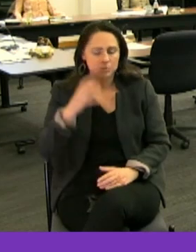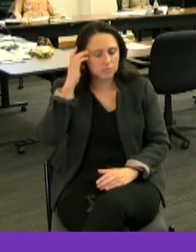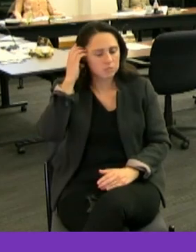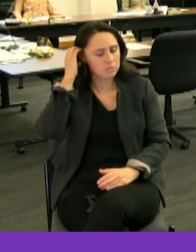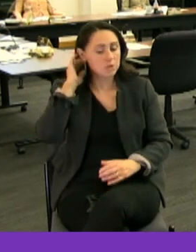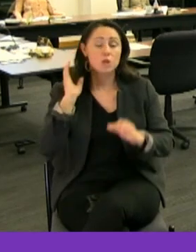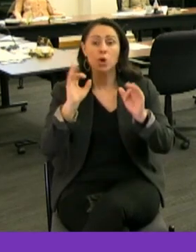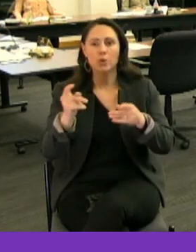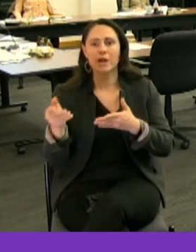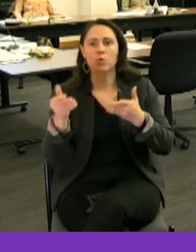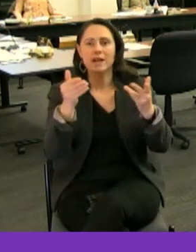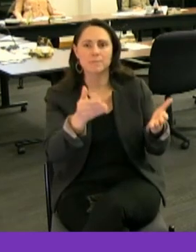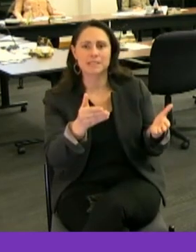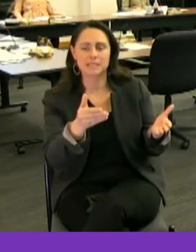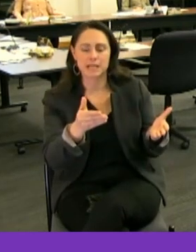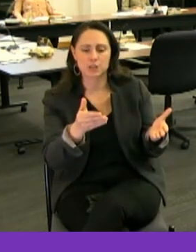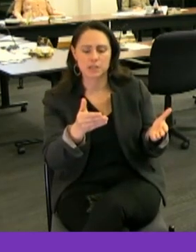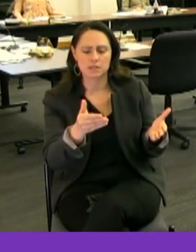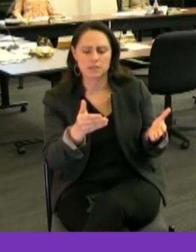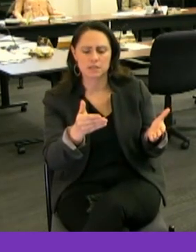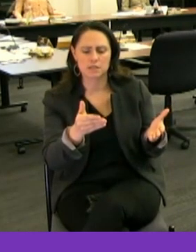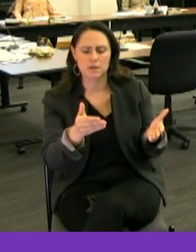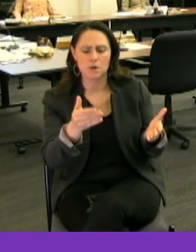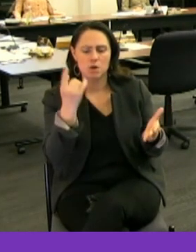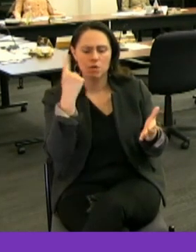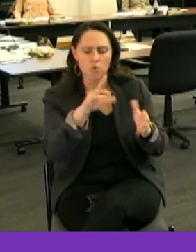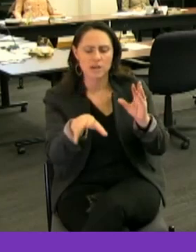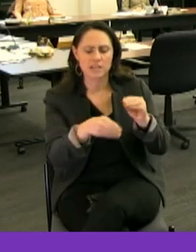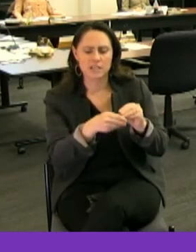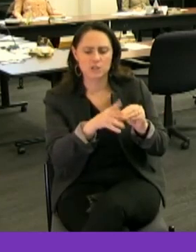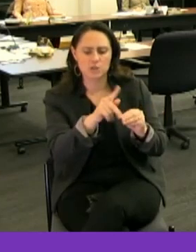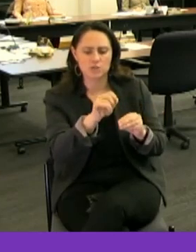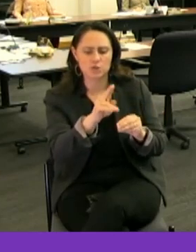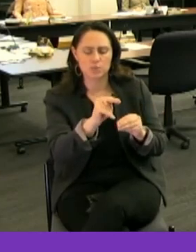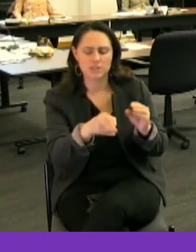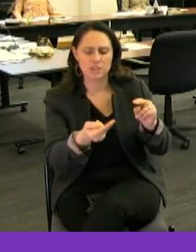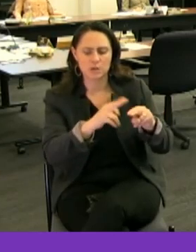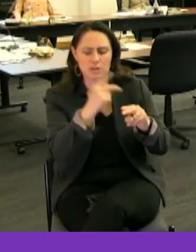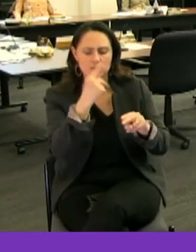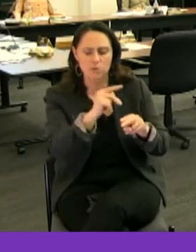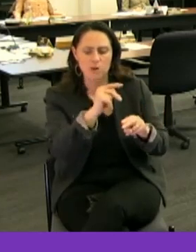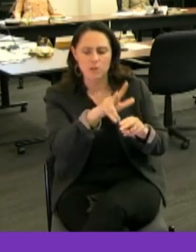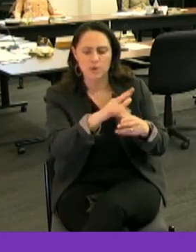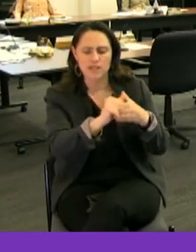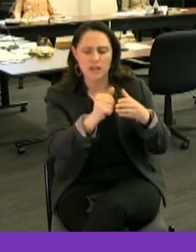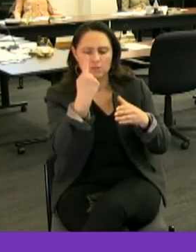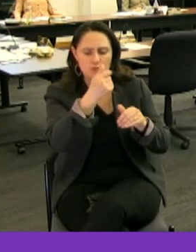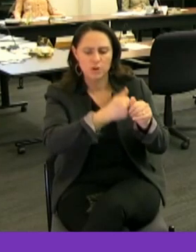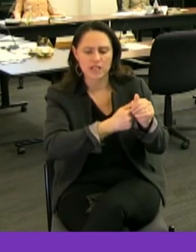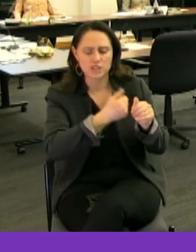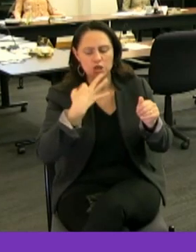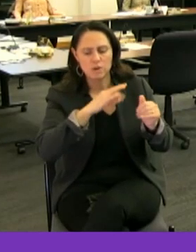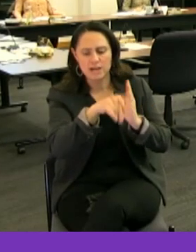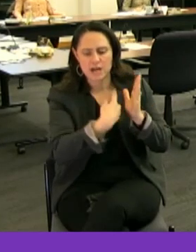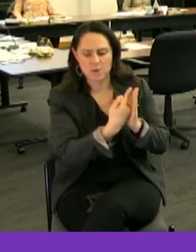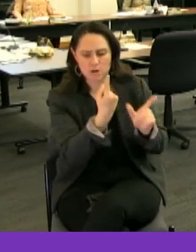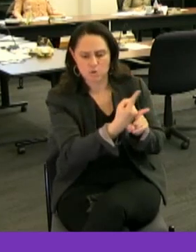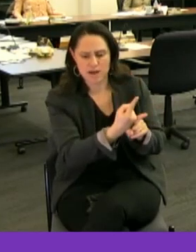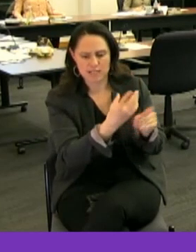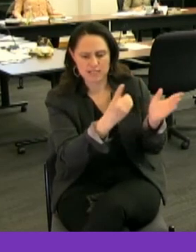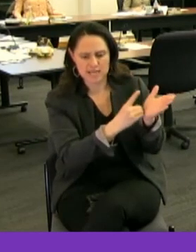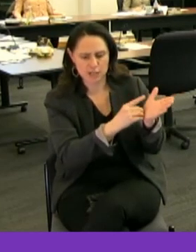Okay, so there's a recommendation for an additional tuition increase for $3 per credit hour, correct, Dr. Mitchell?